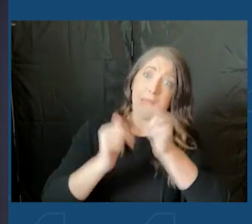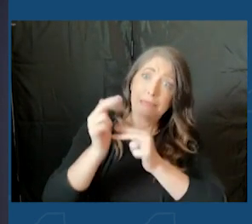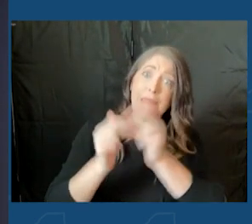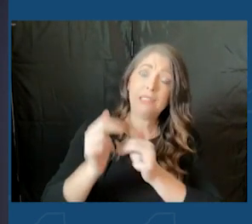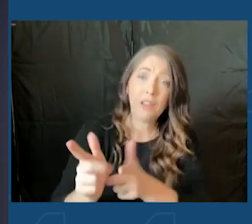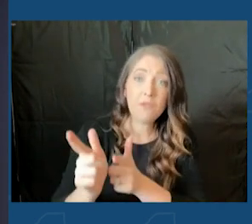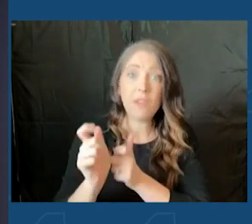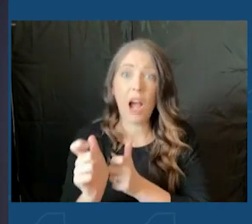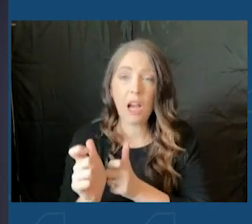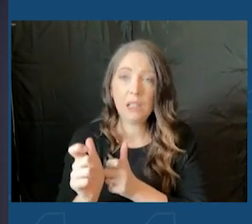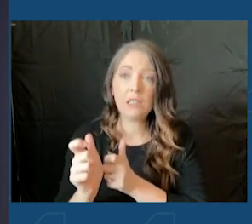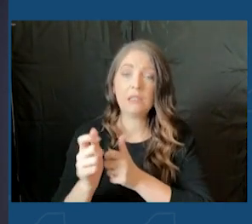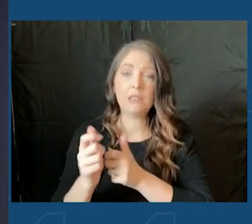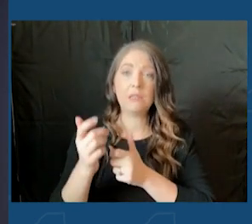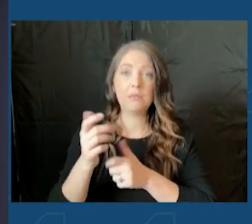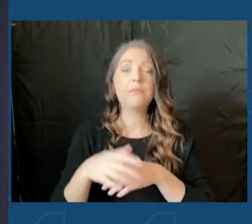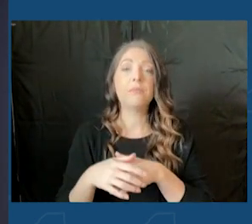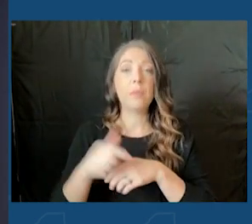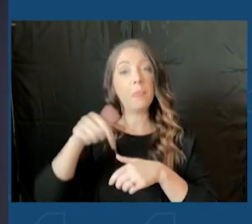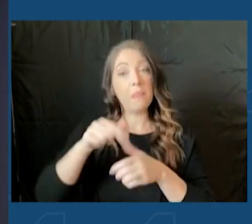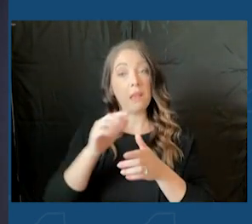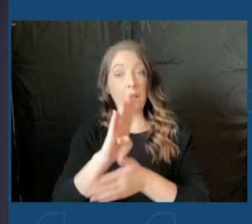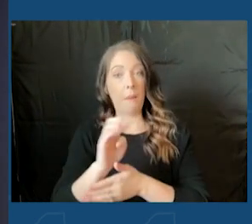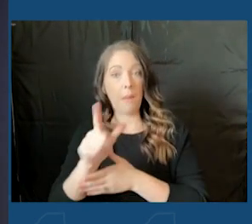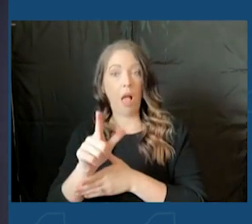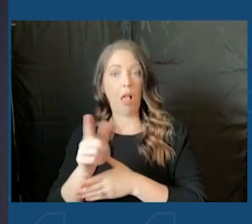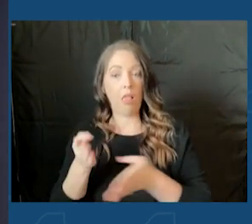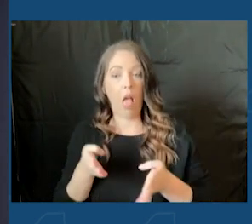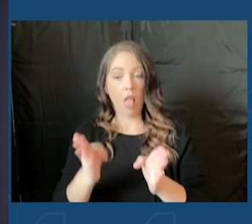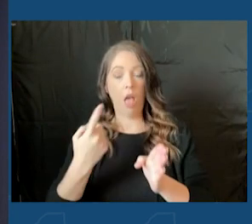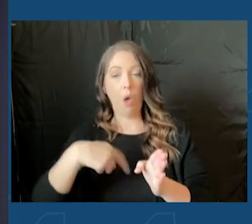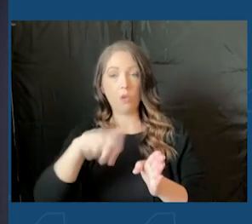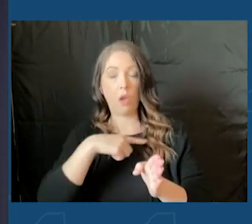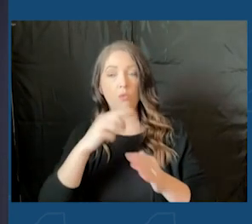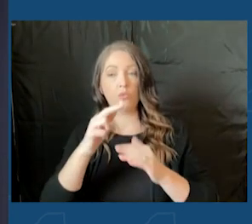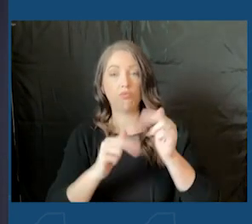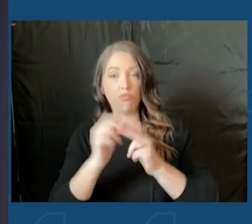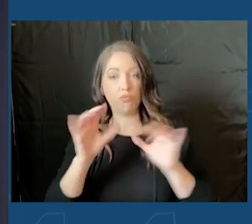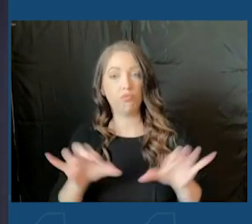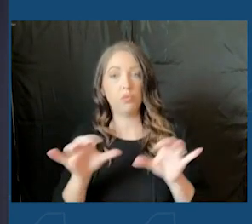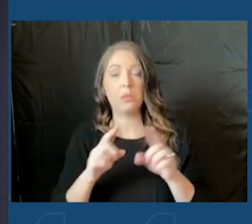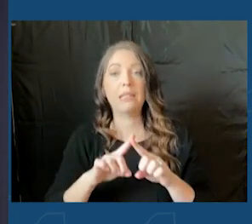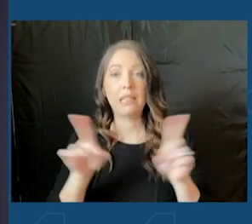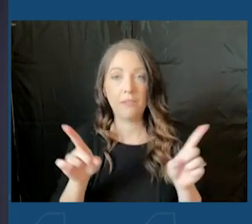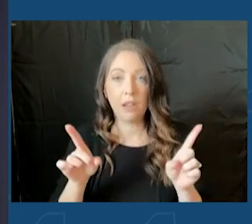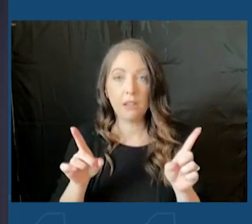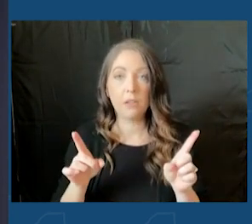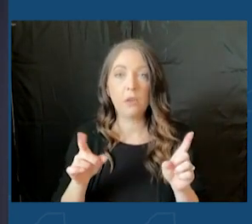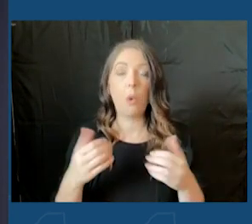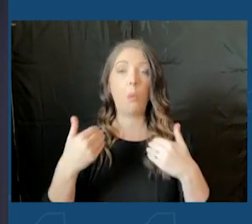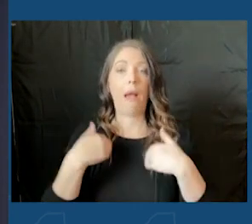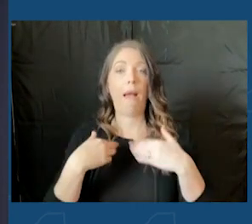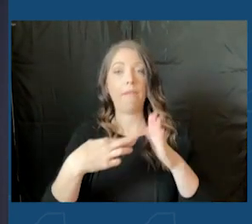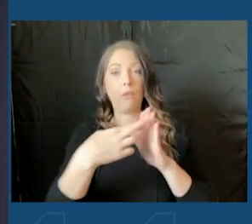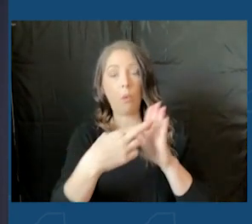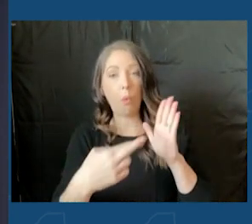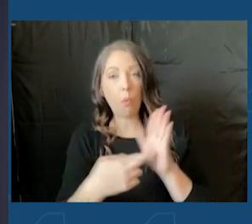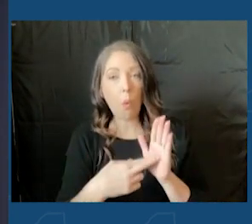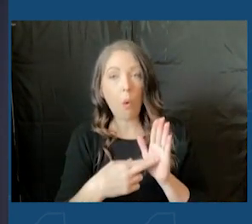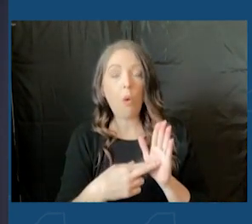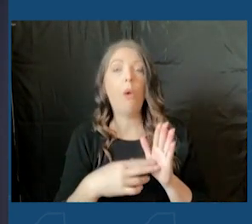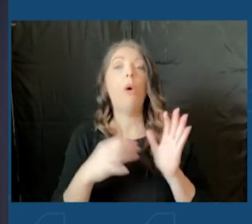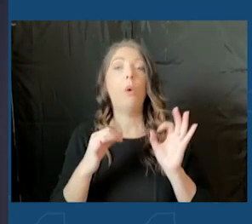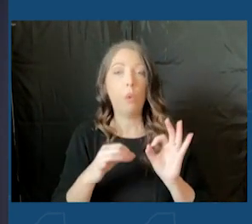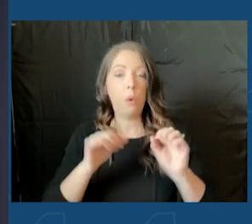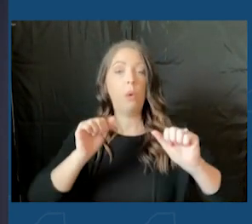us to do things different. This bill gives us the regulatory relief that will allow us to do more quickly and efficiently